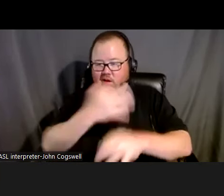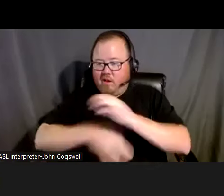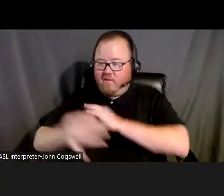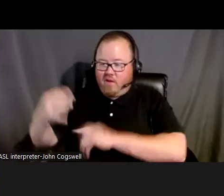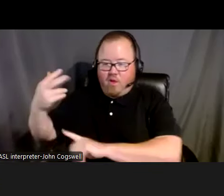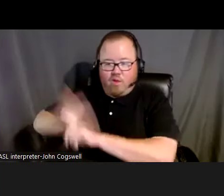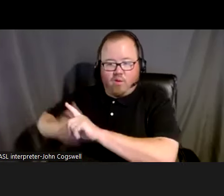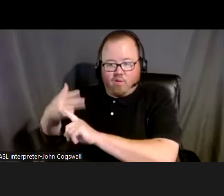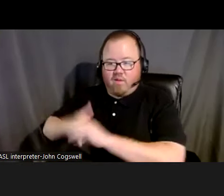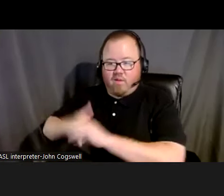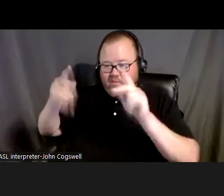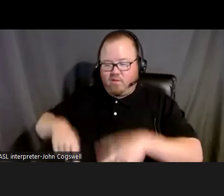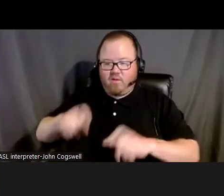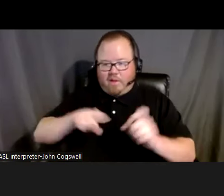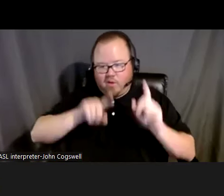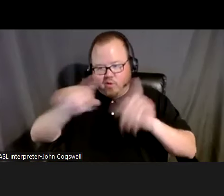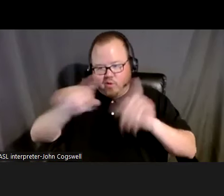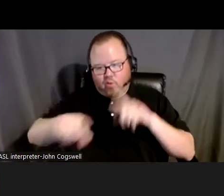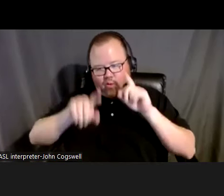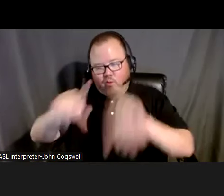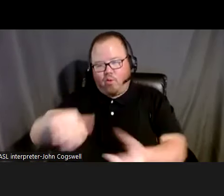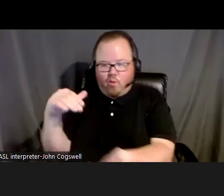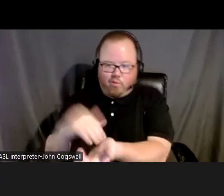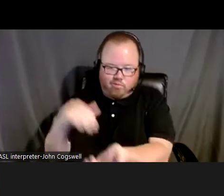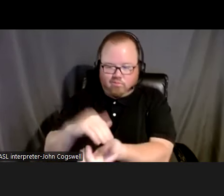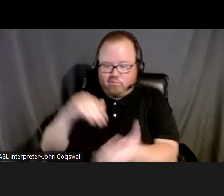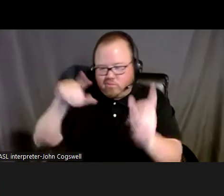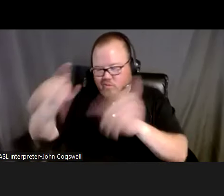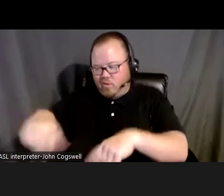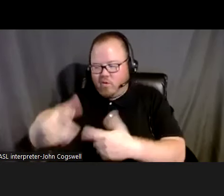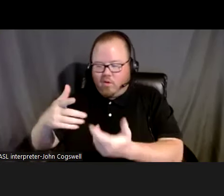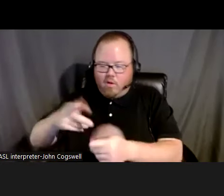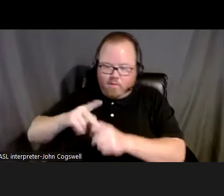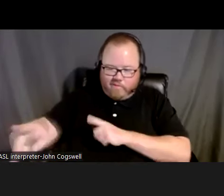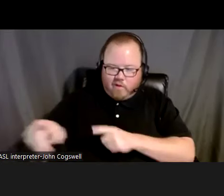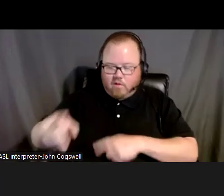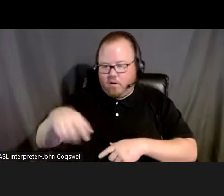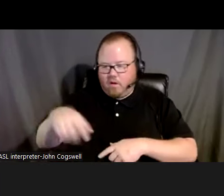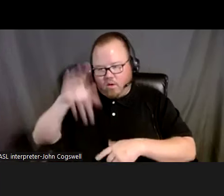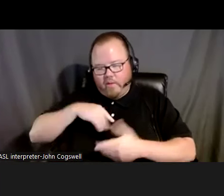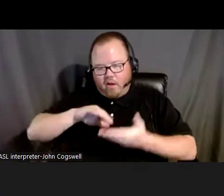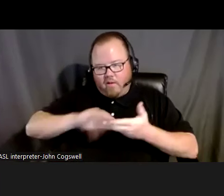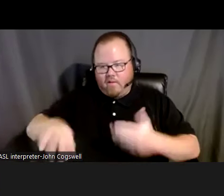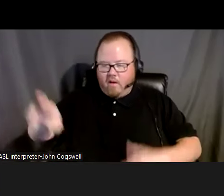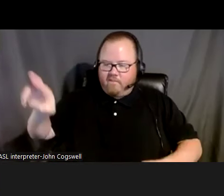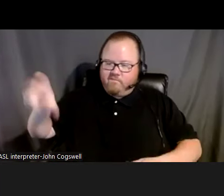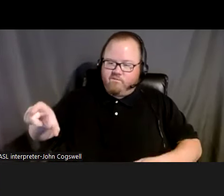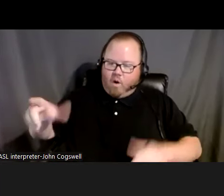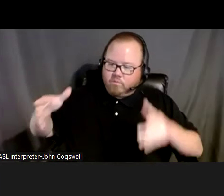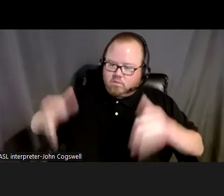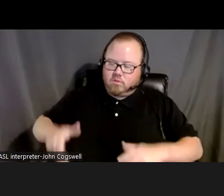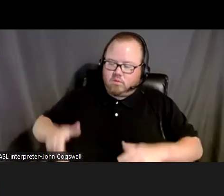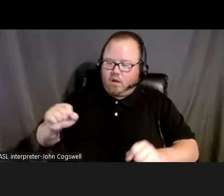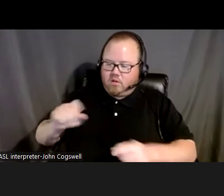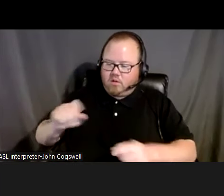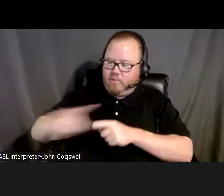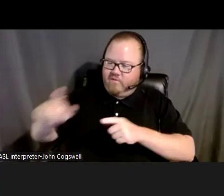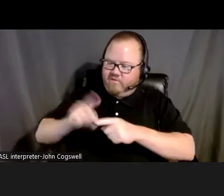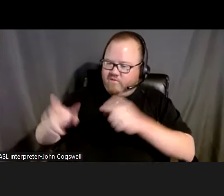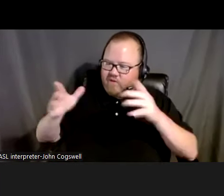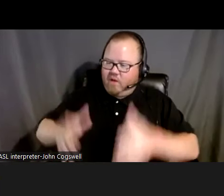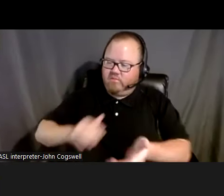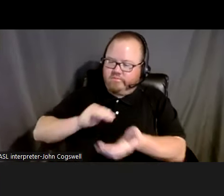that person had to be seen by a medical professional. And even though we often kind of dismiss pharmacists as medical professionals,